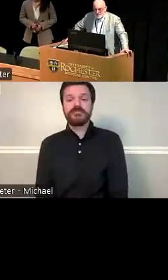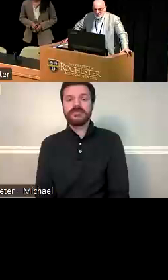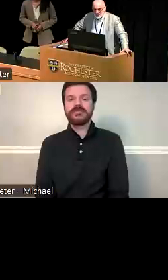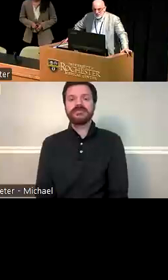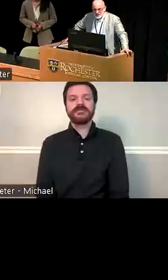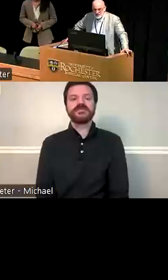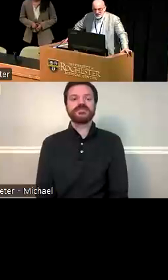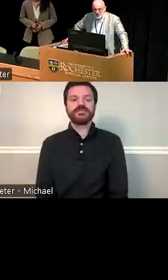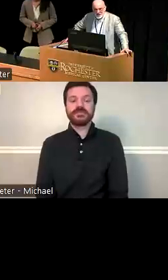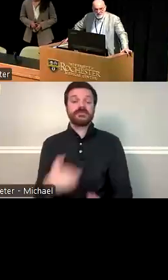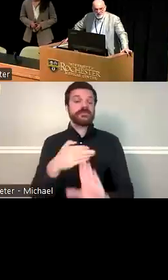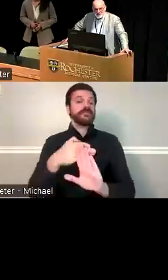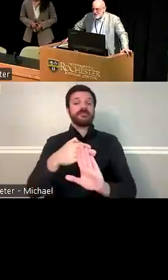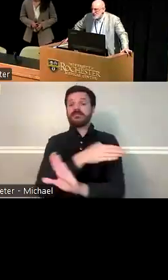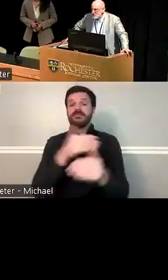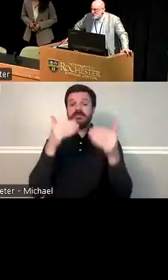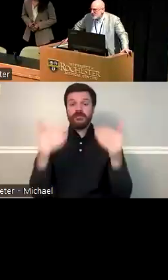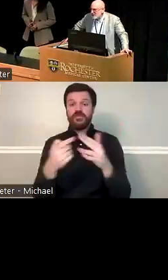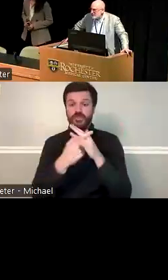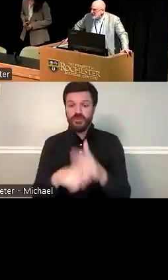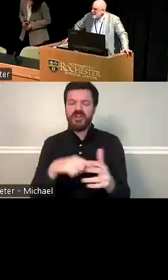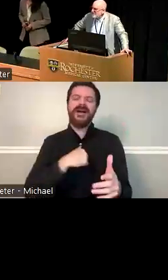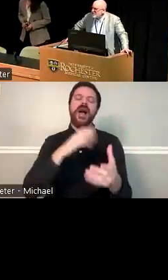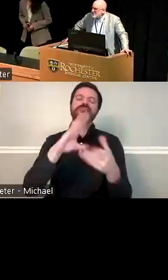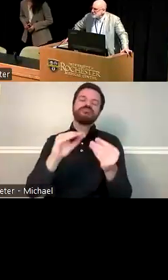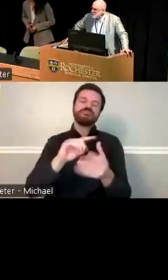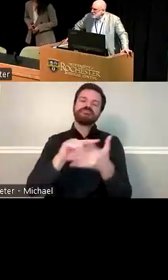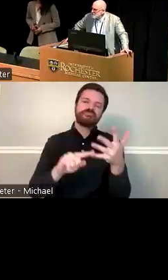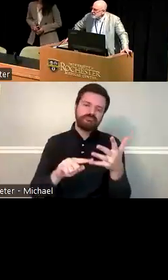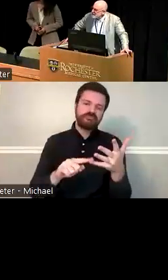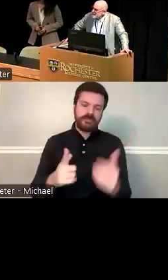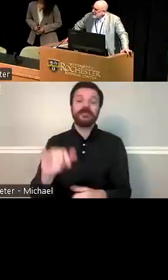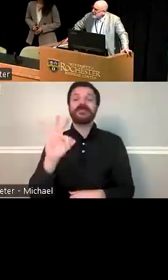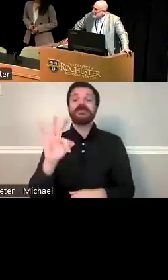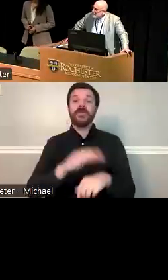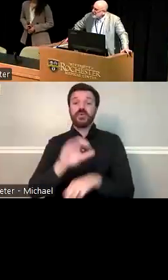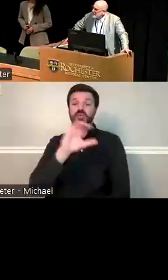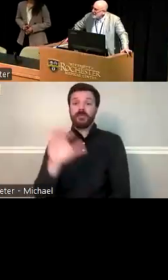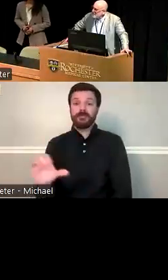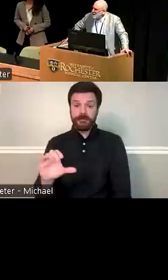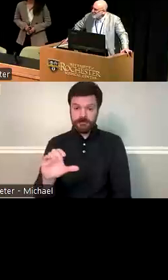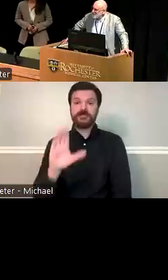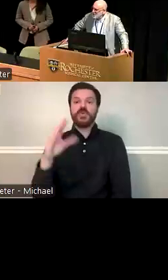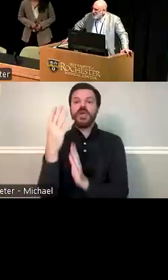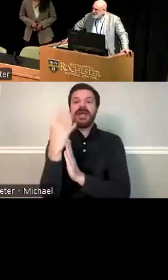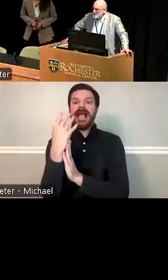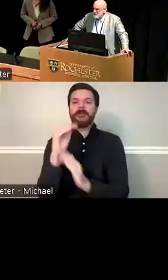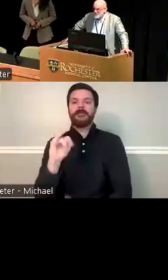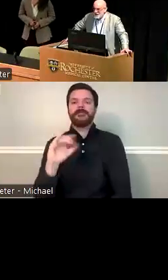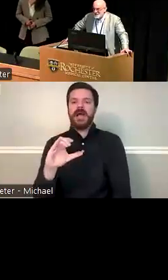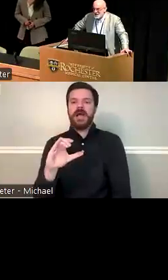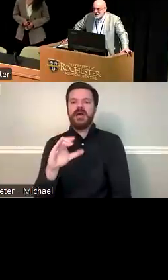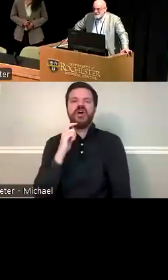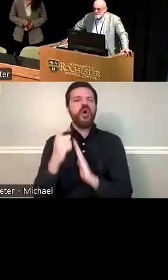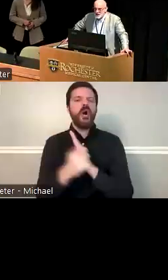But before she gets started, let me just say the usual things. If you're on Zoom, your camera and microphone are off